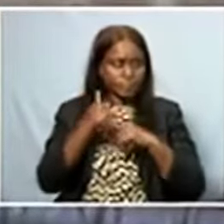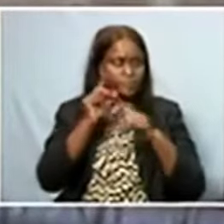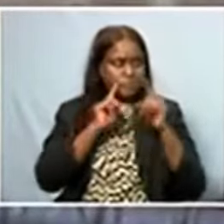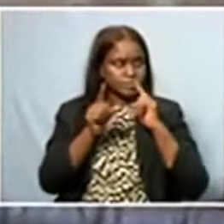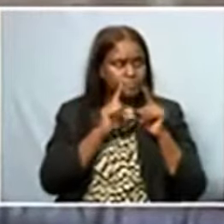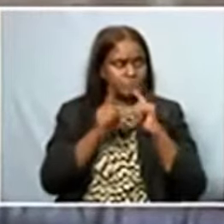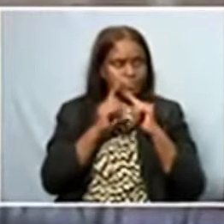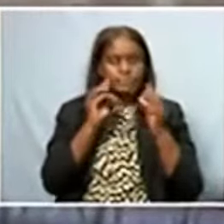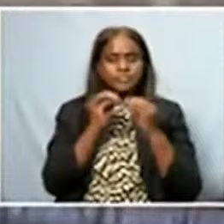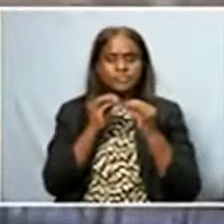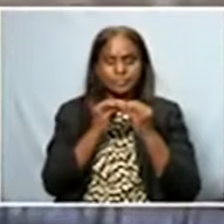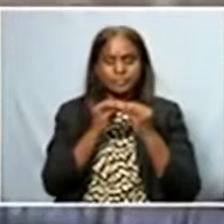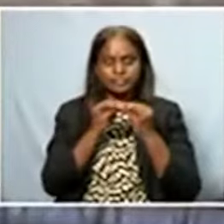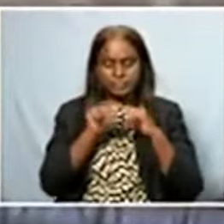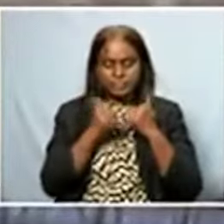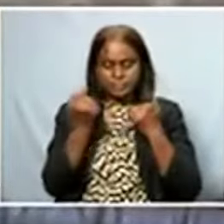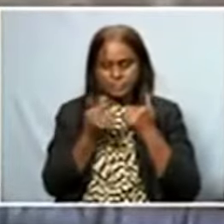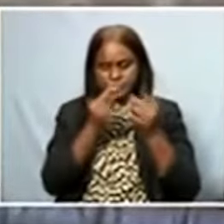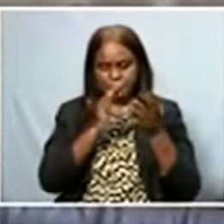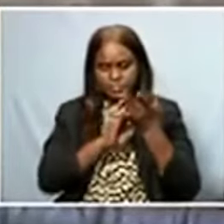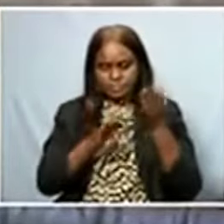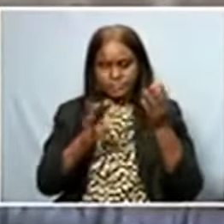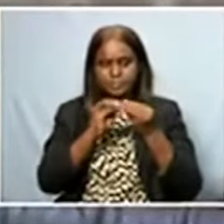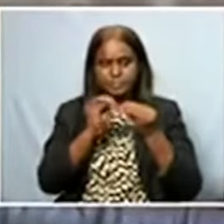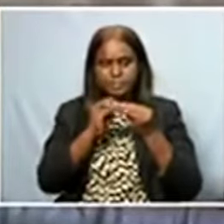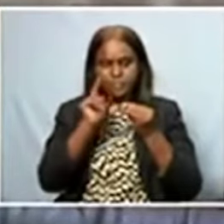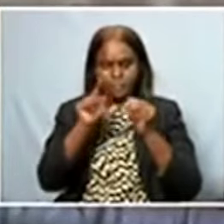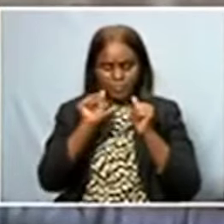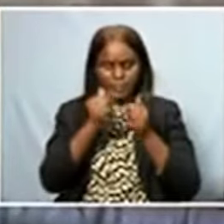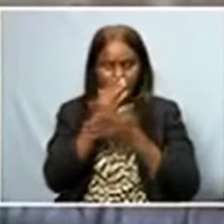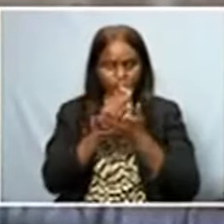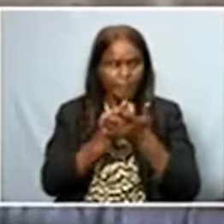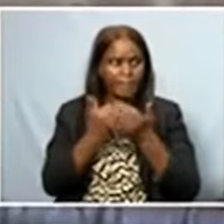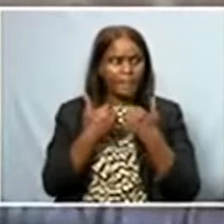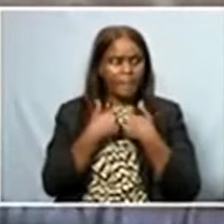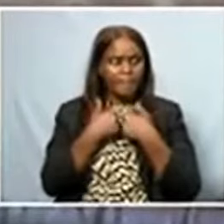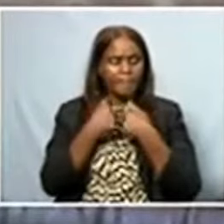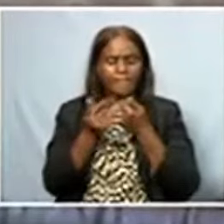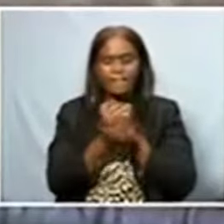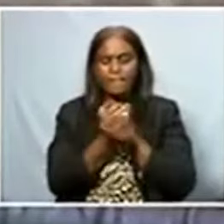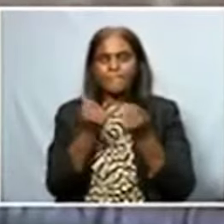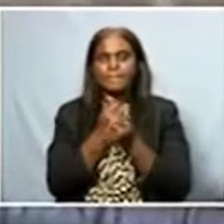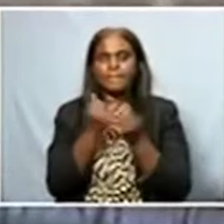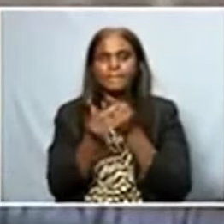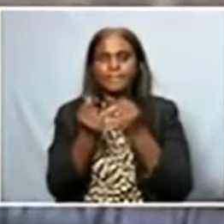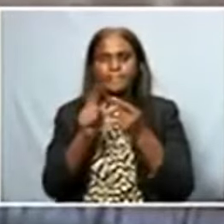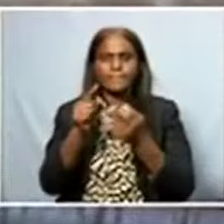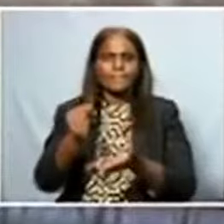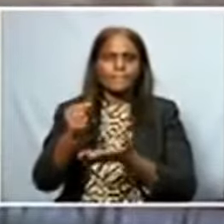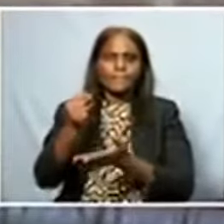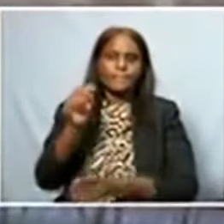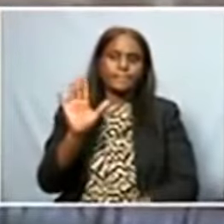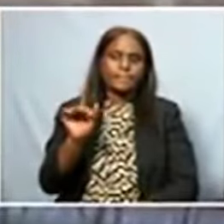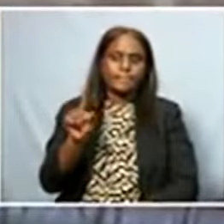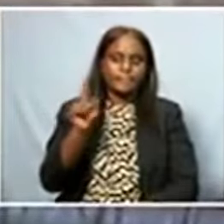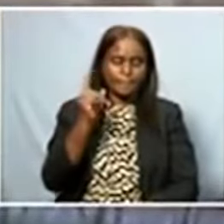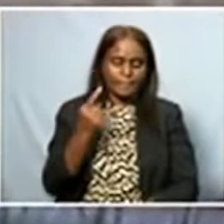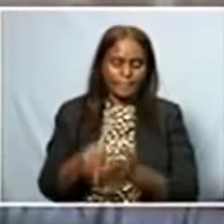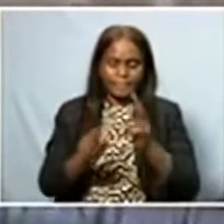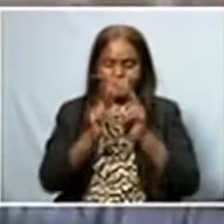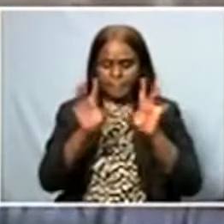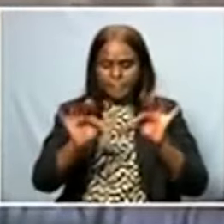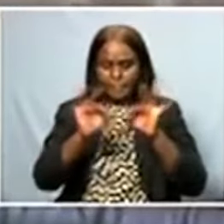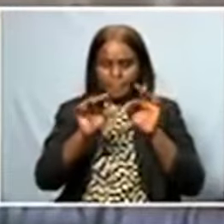interaction, we were meant to believe that there could be some amendments to the budget lines that are very critical